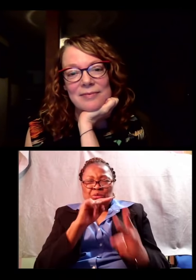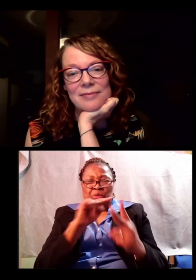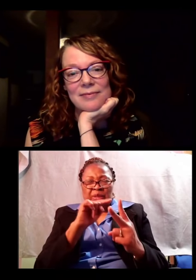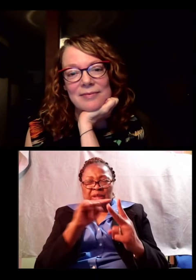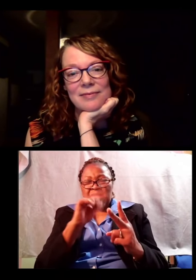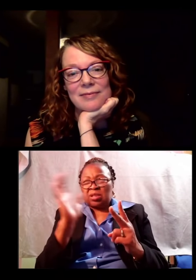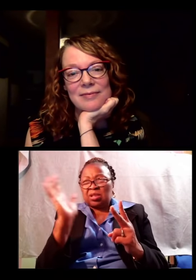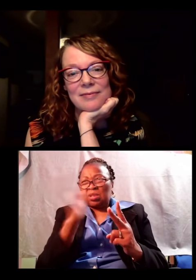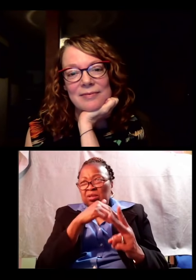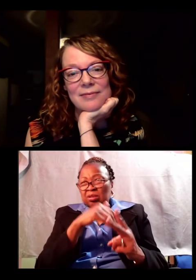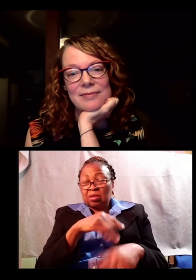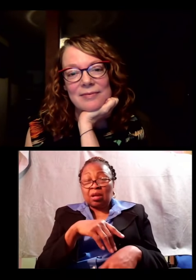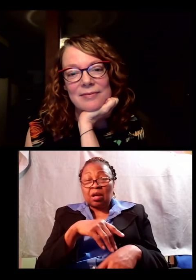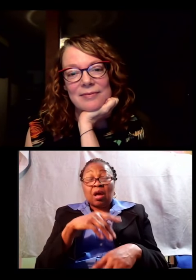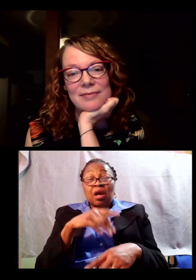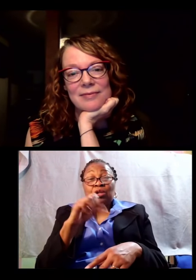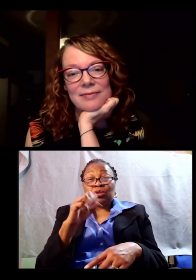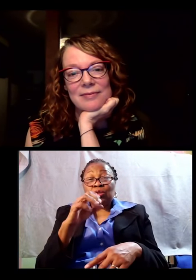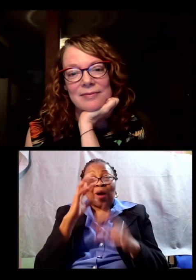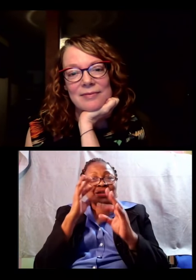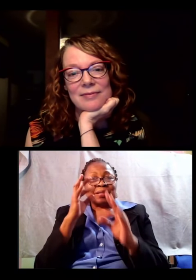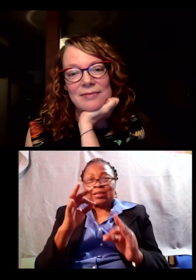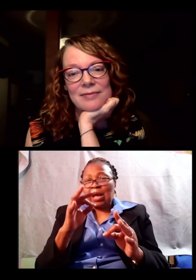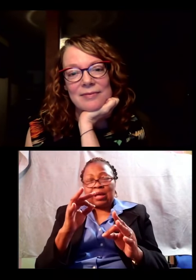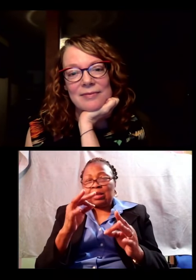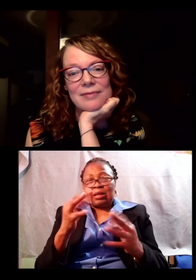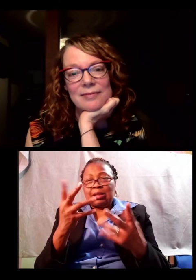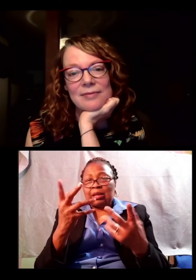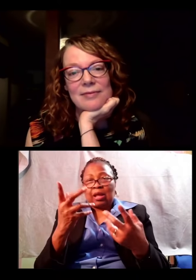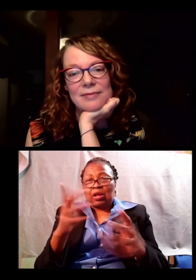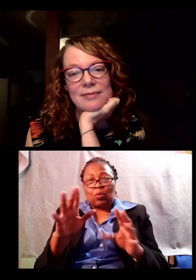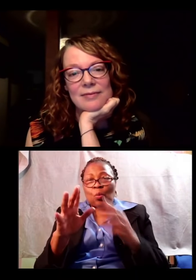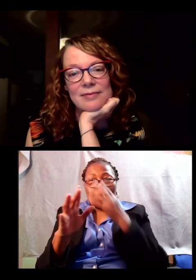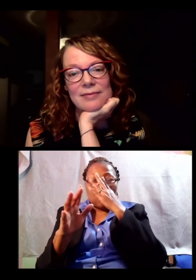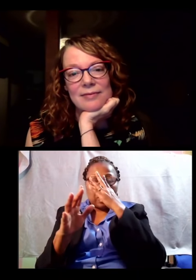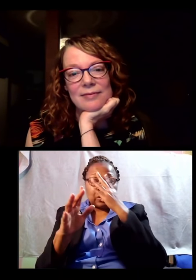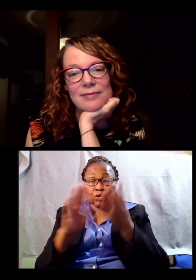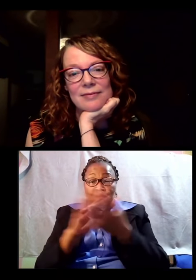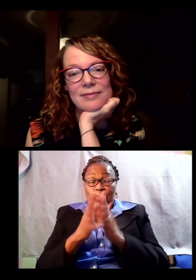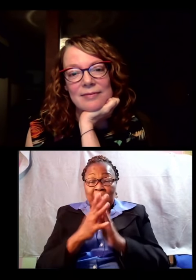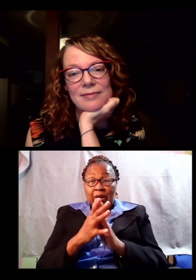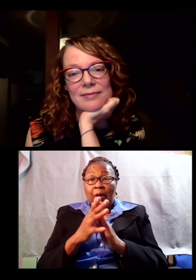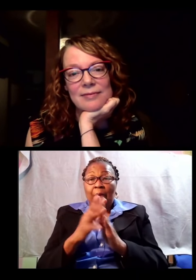So I resignedly decided that I would have to go to university